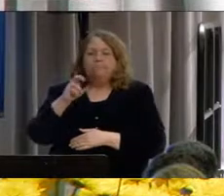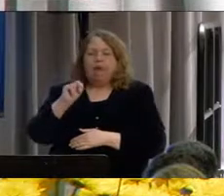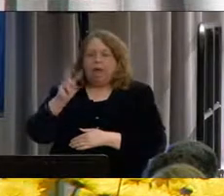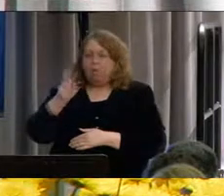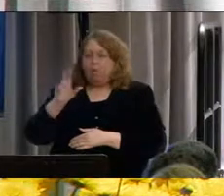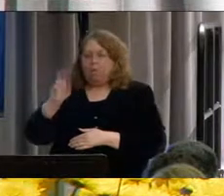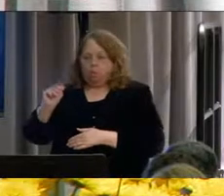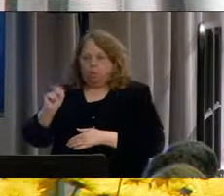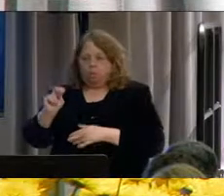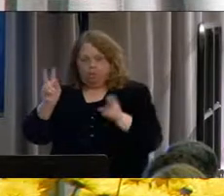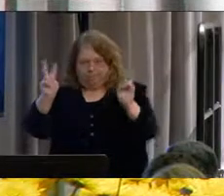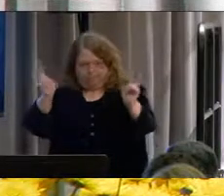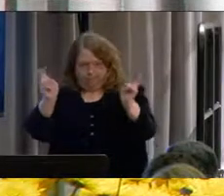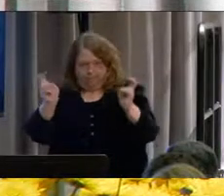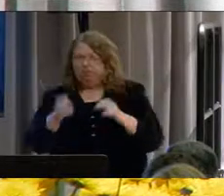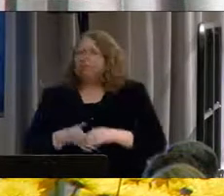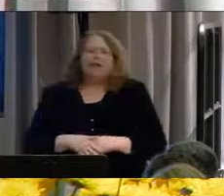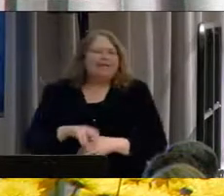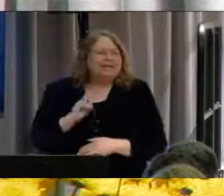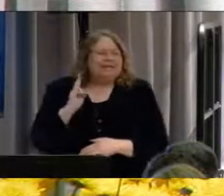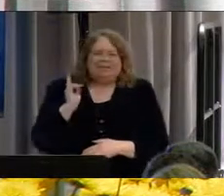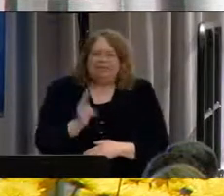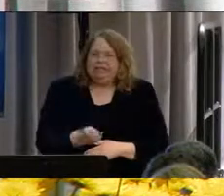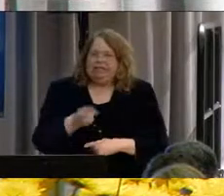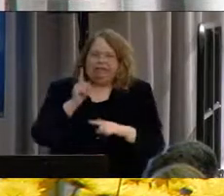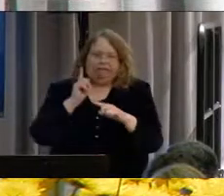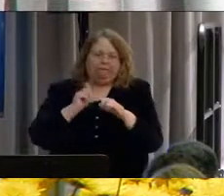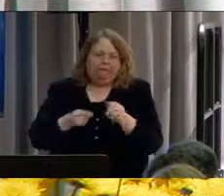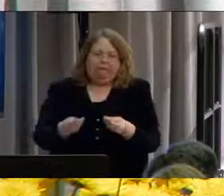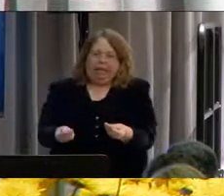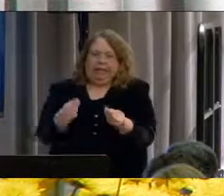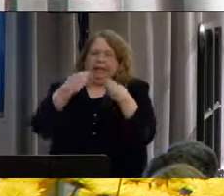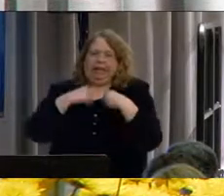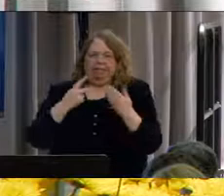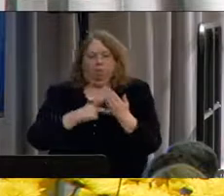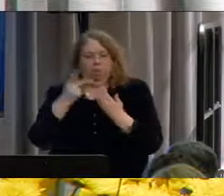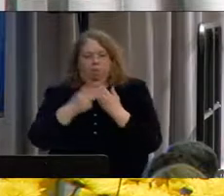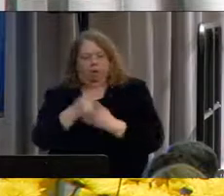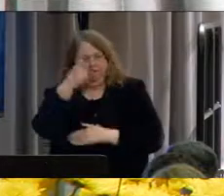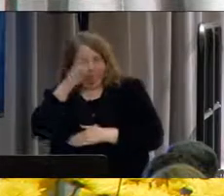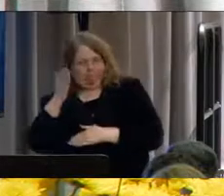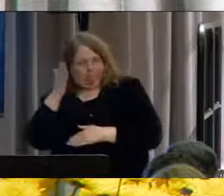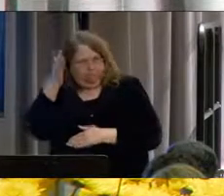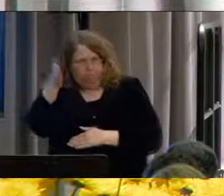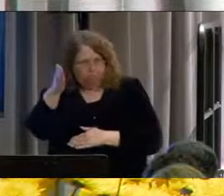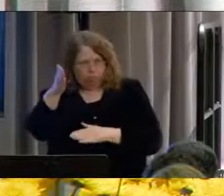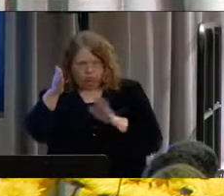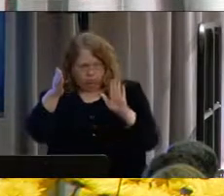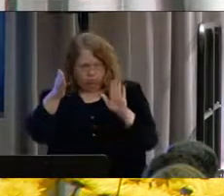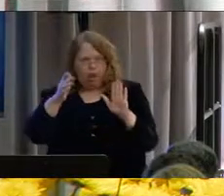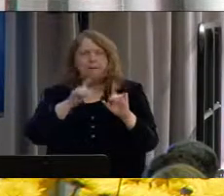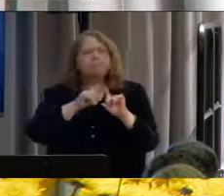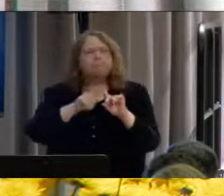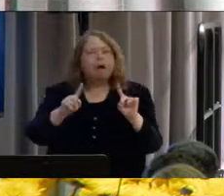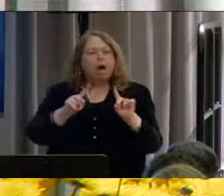directly, "History cannot give us a program for the future, but it can give us a fuller